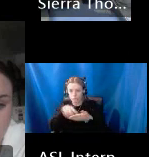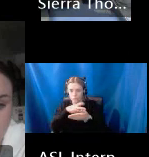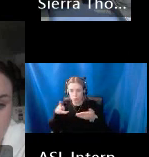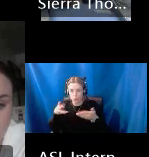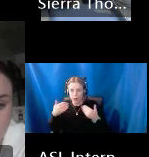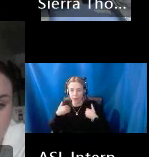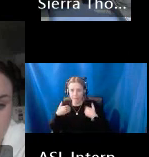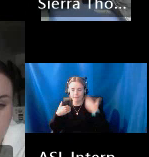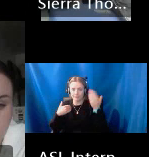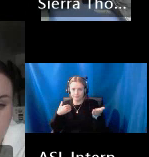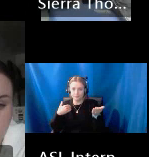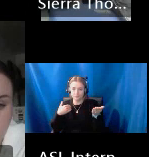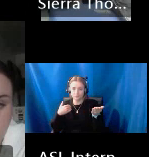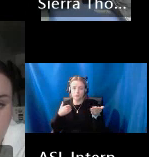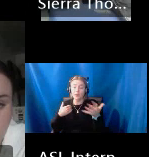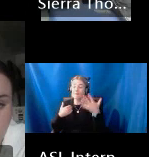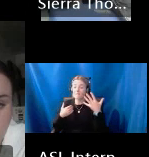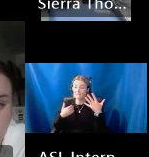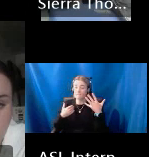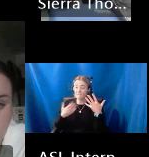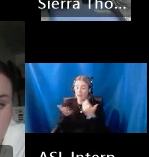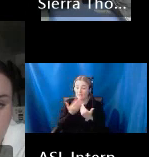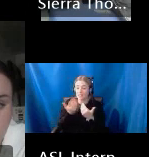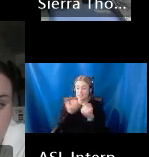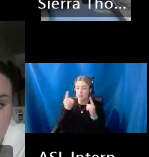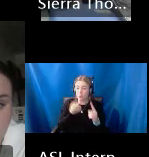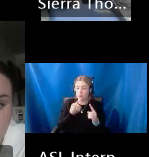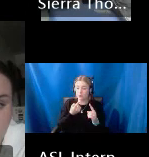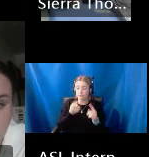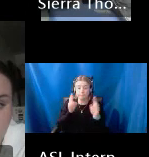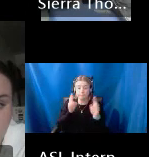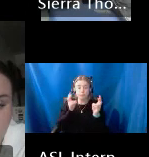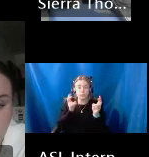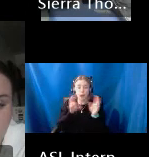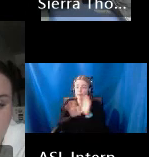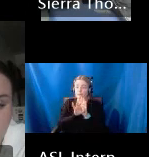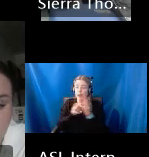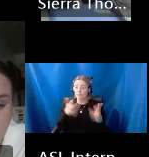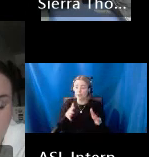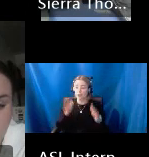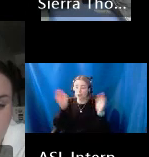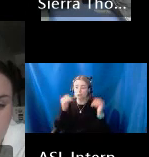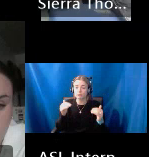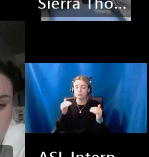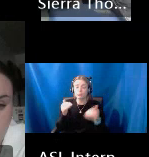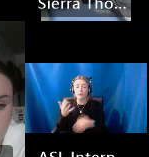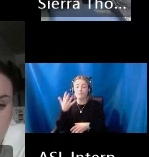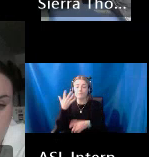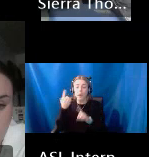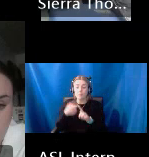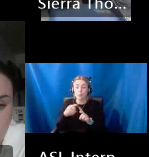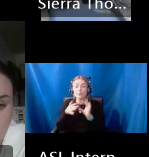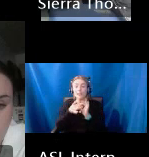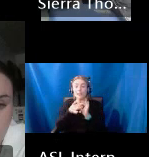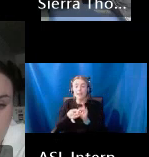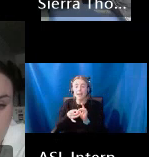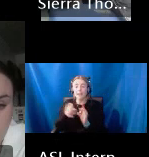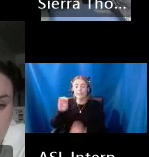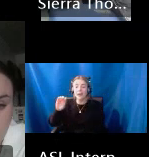This is E5 easy points. You figured out a topic. Another 5 points connects to an ethical issue in your career. Those